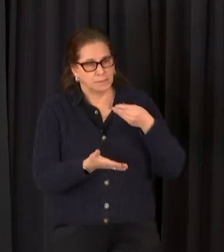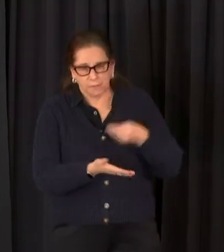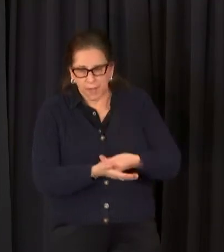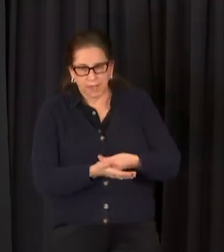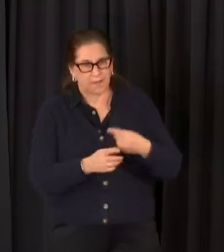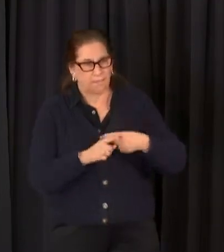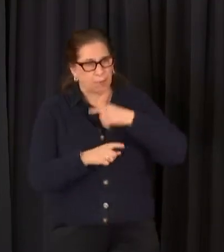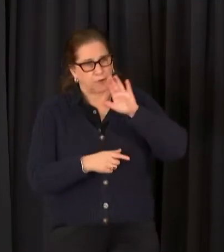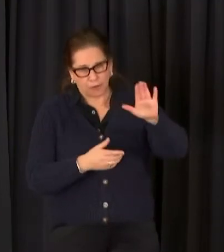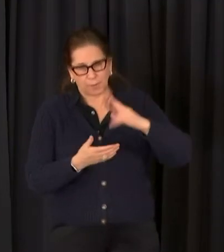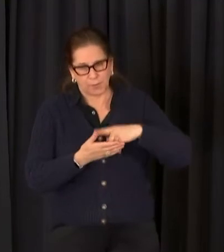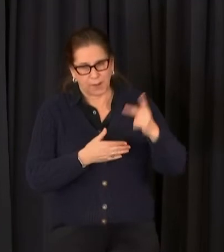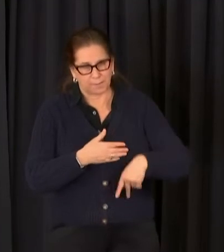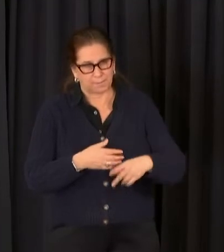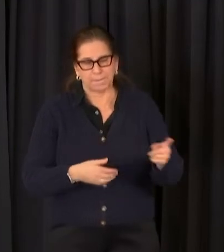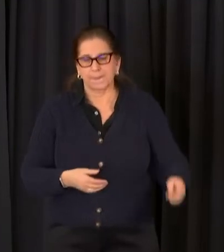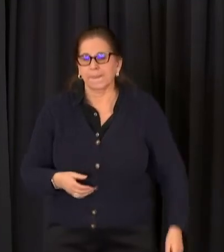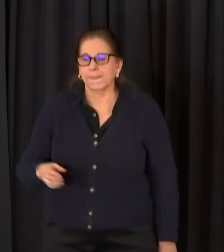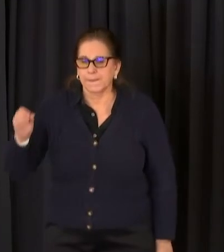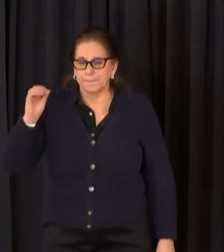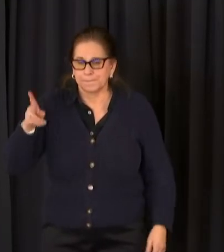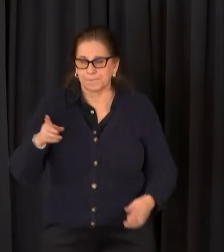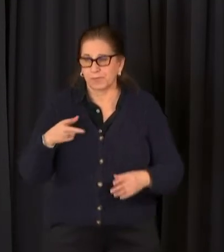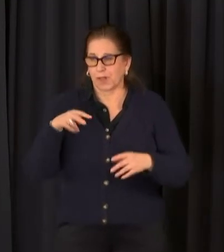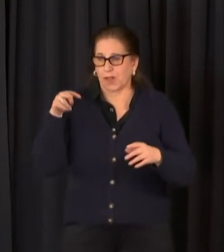been centralizing our information via the